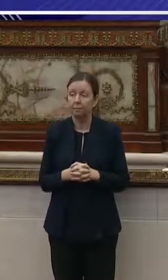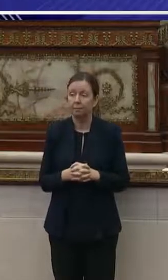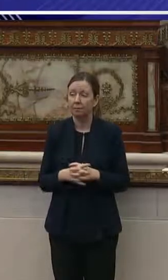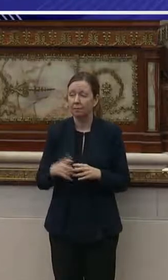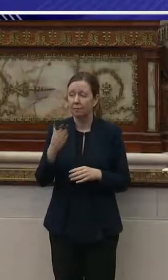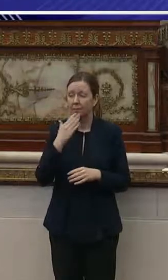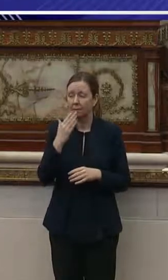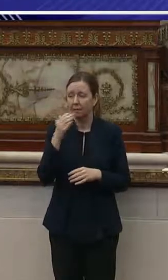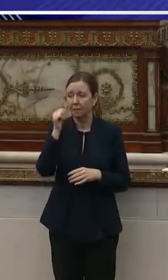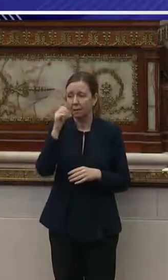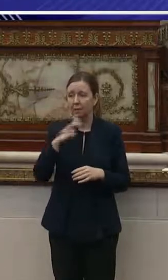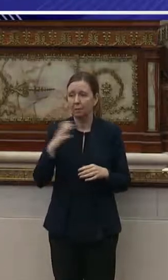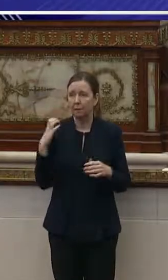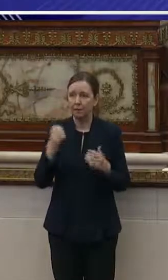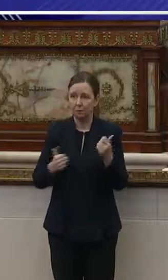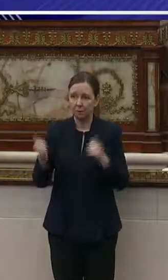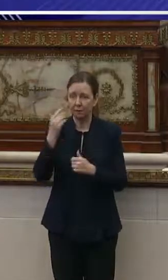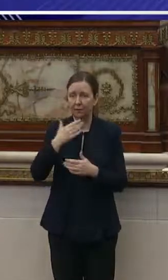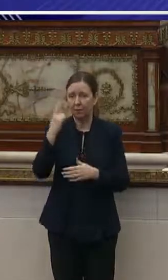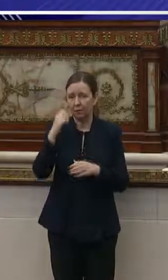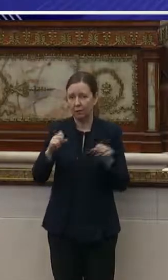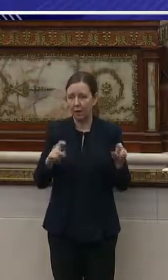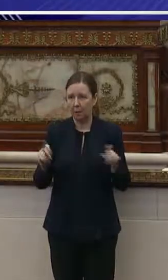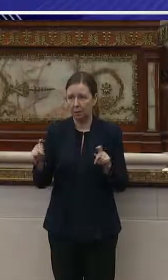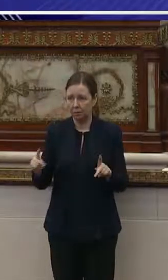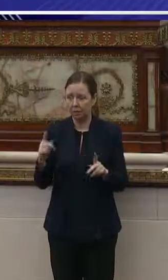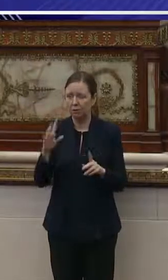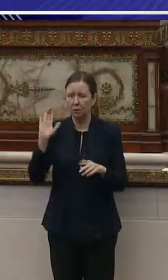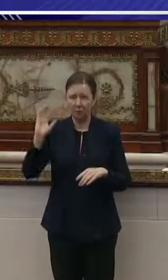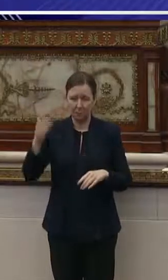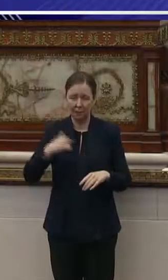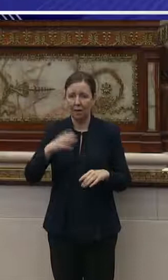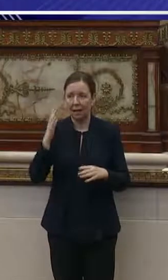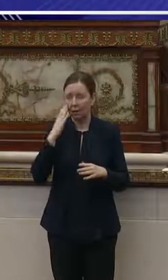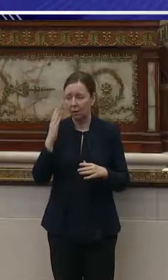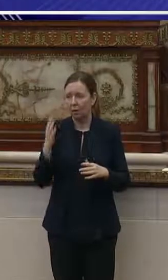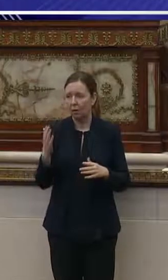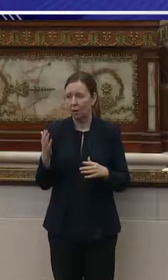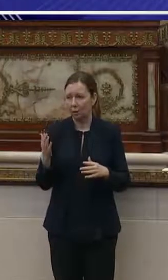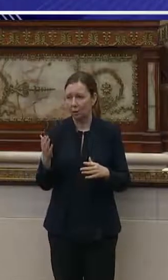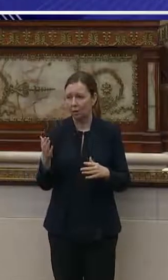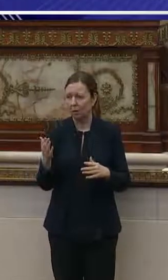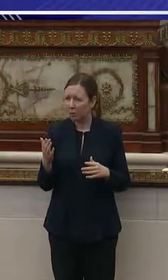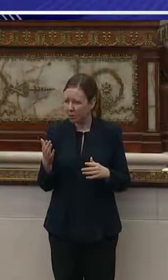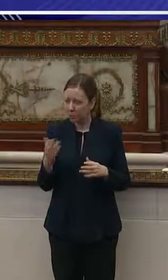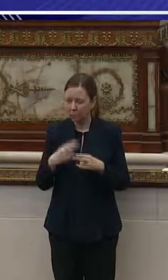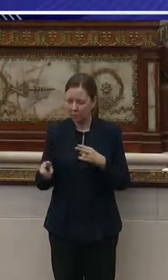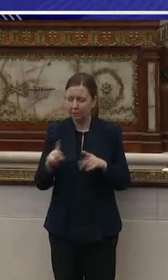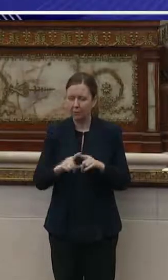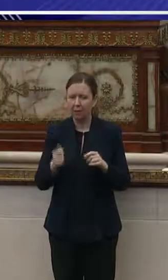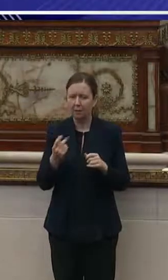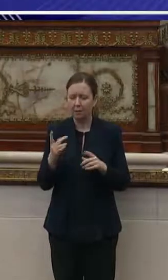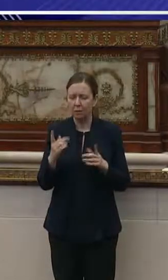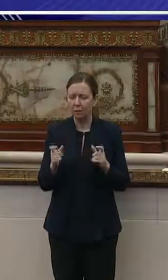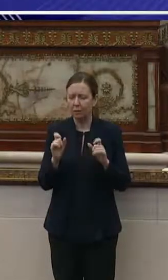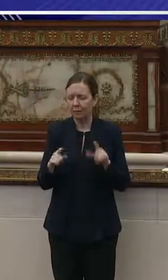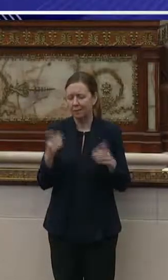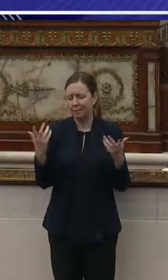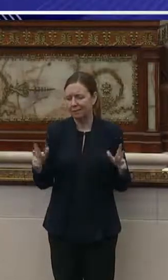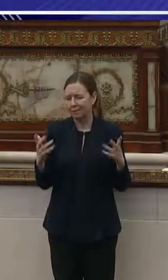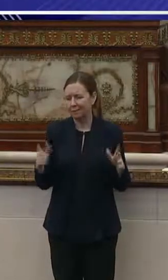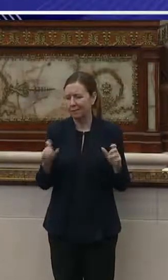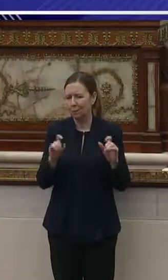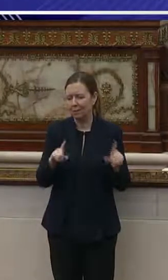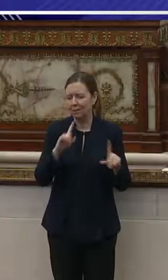Thank you, Madam Chair. Thank you for the opportunity to speak. I know not only committee, but just a couple quick questions. A lot of questions were asked